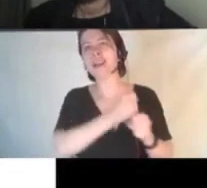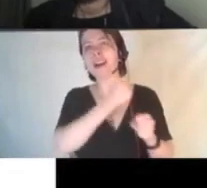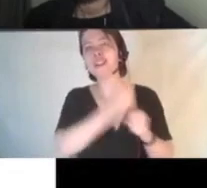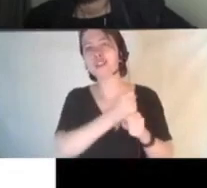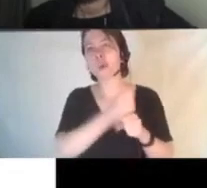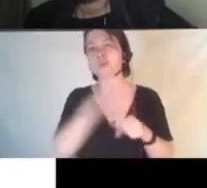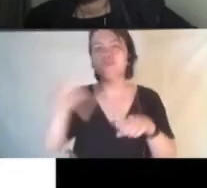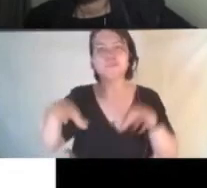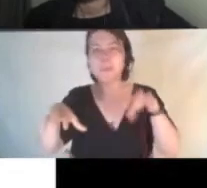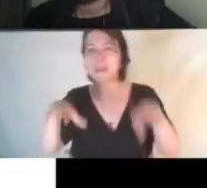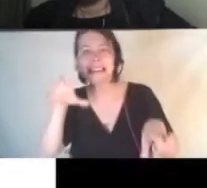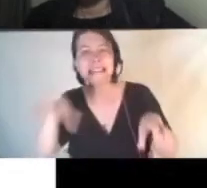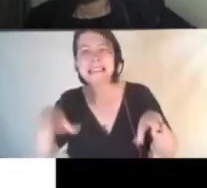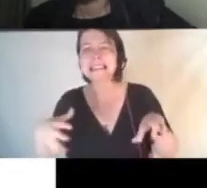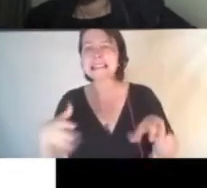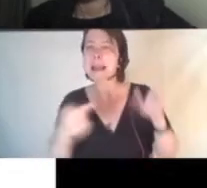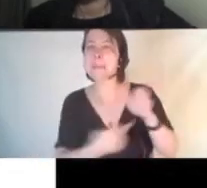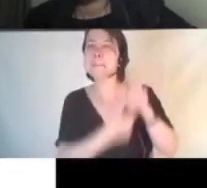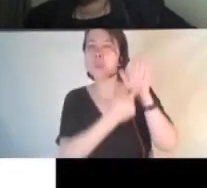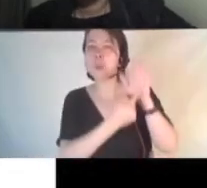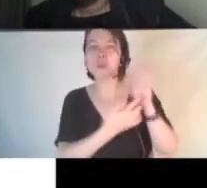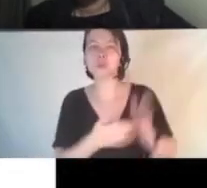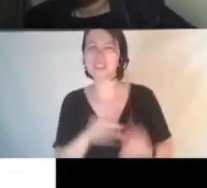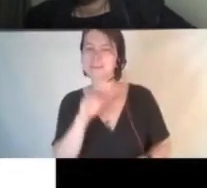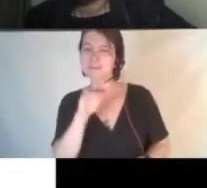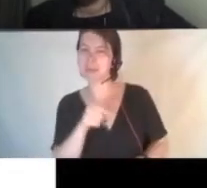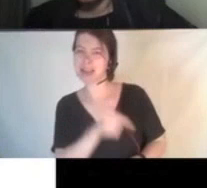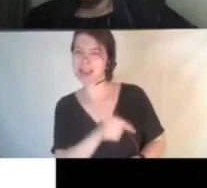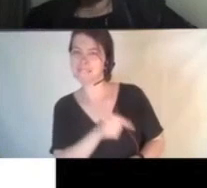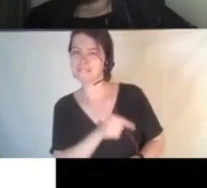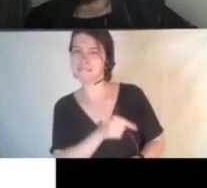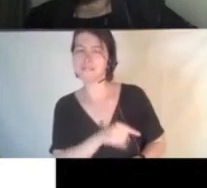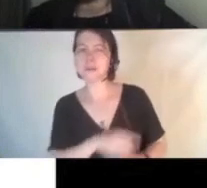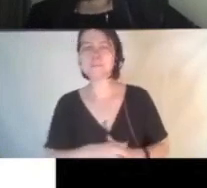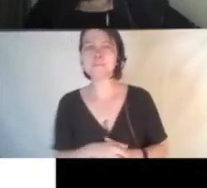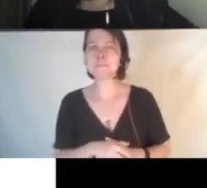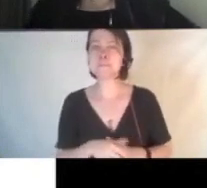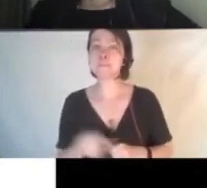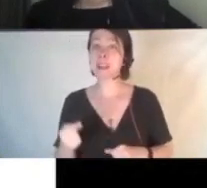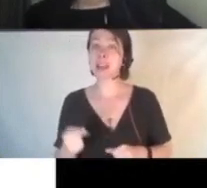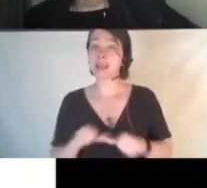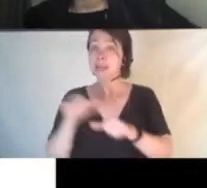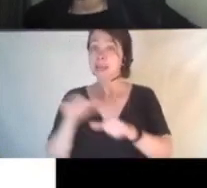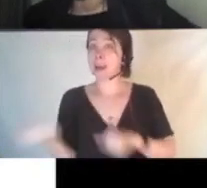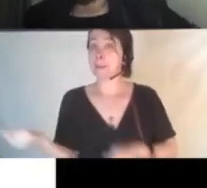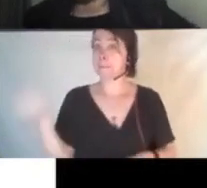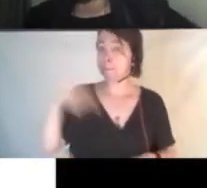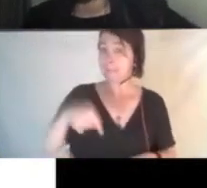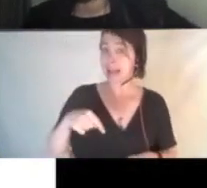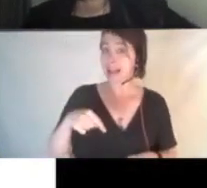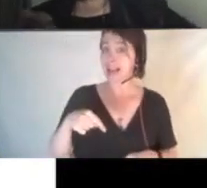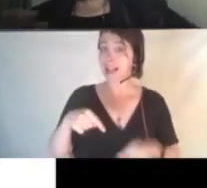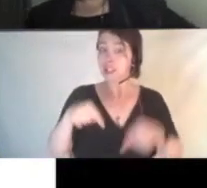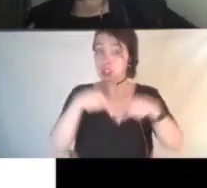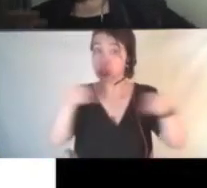the places they have. So that was bottom left. Yeah. Then you came back to the studio, and the large piece on the right, you